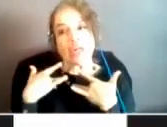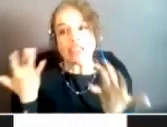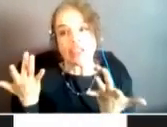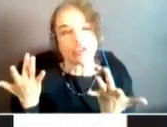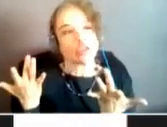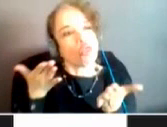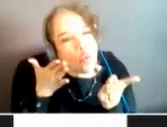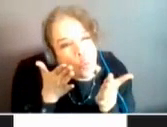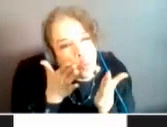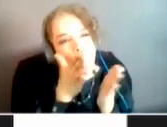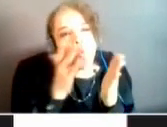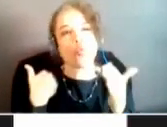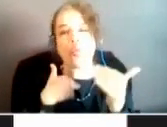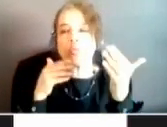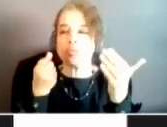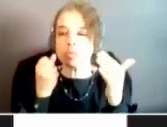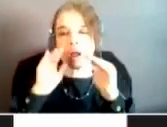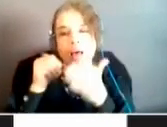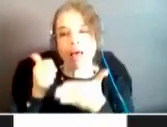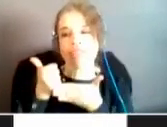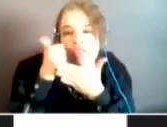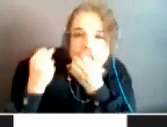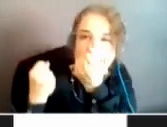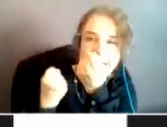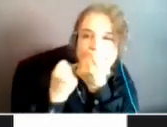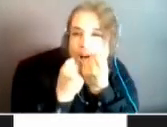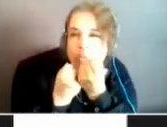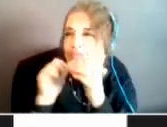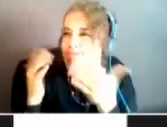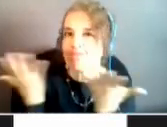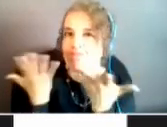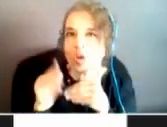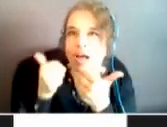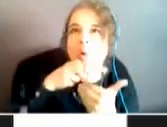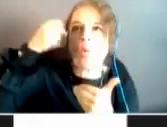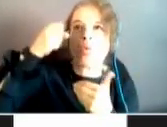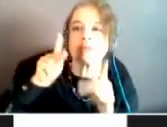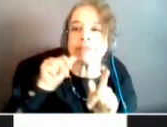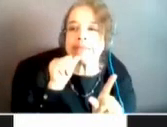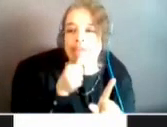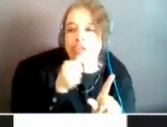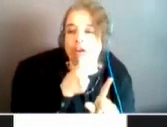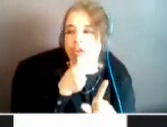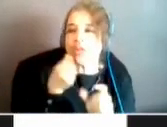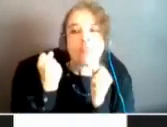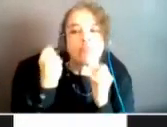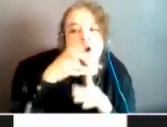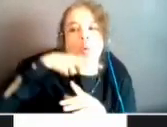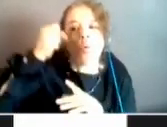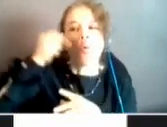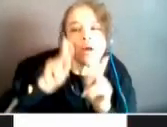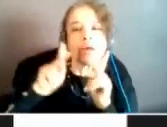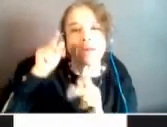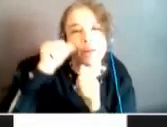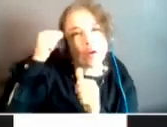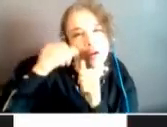you know, the way in which we hold and help support older people that might be suffering. Many older people, I remember